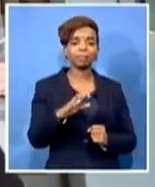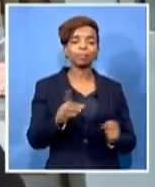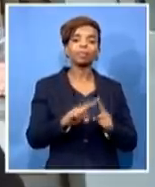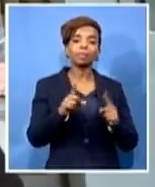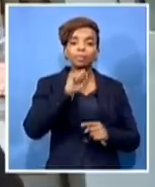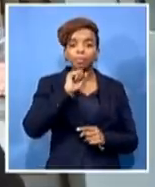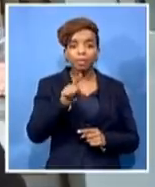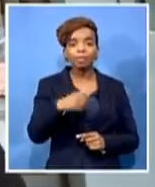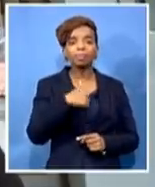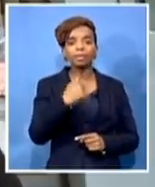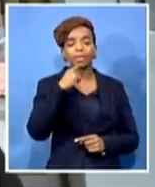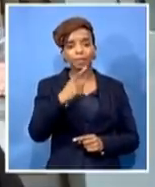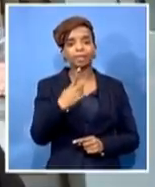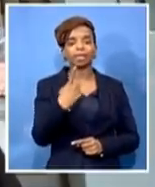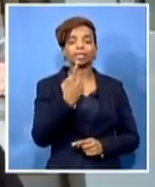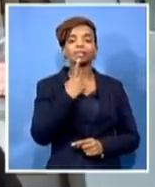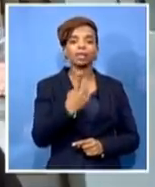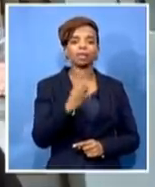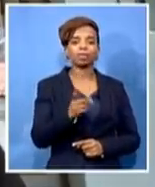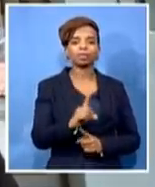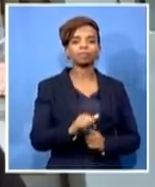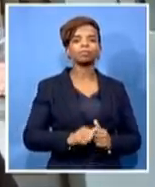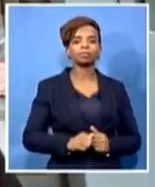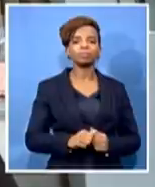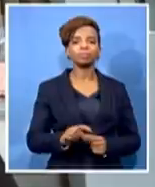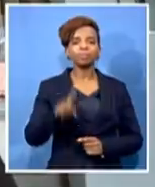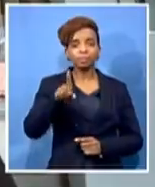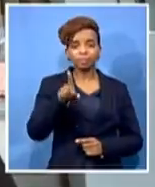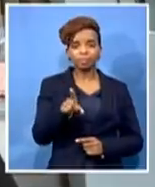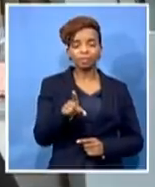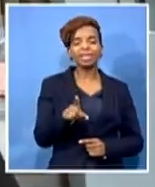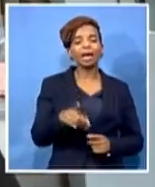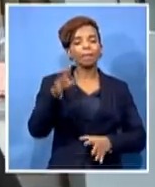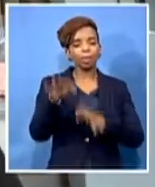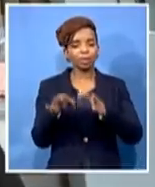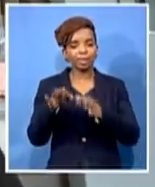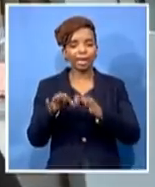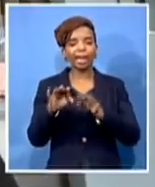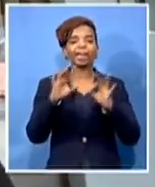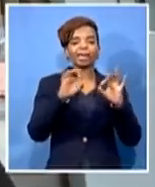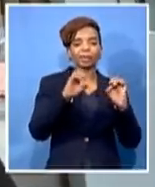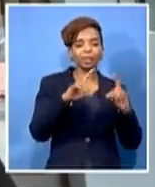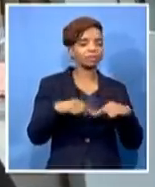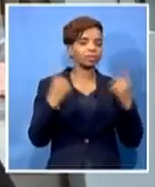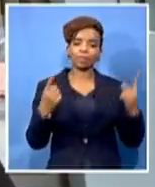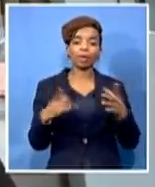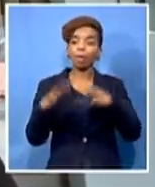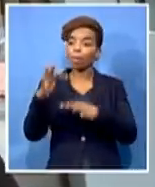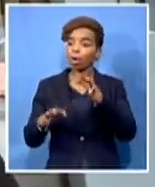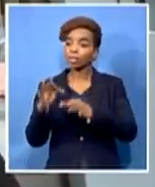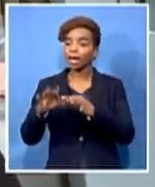right, political education are different. Political literacy is something else. You are driven by